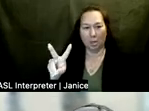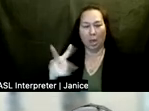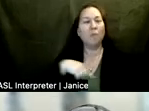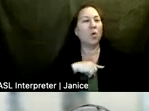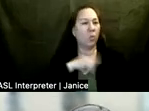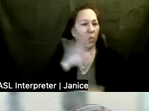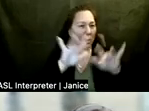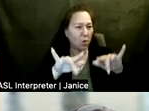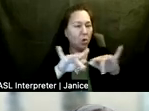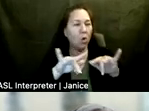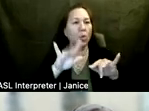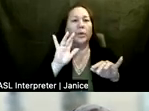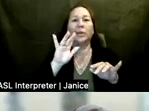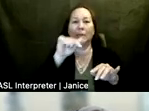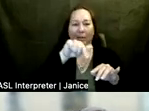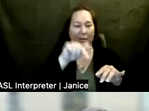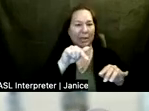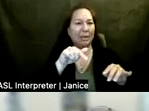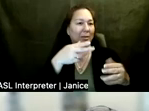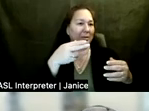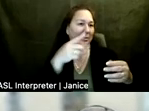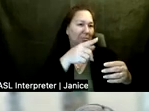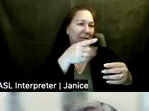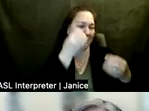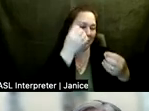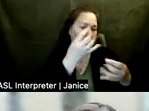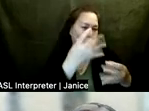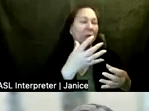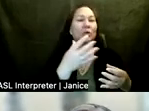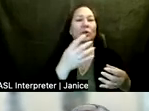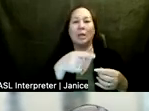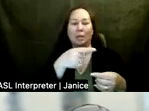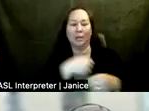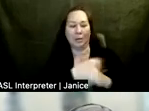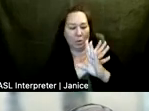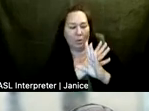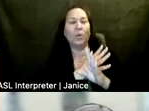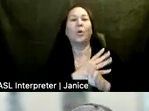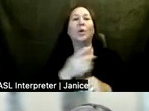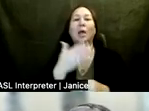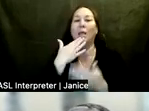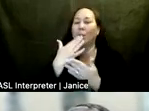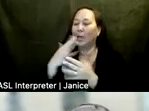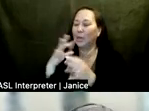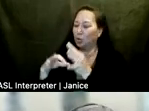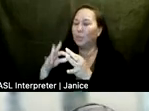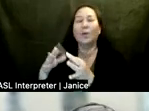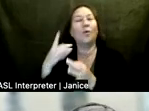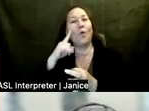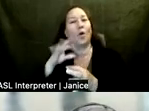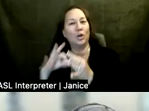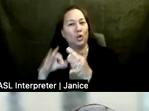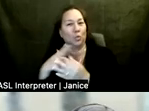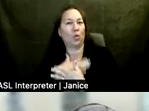the languages. I want to thank again our interpreters, especially for being with us on Interpreter